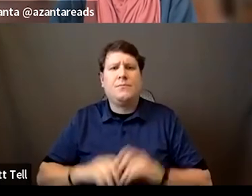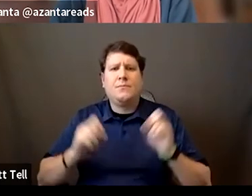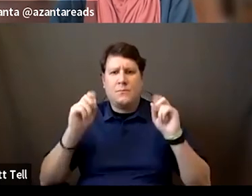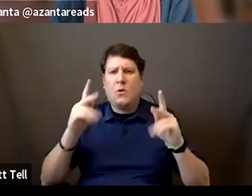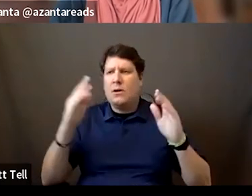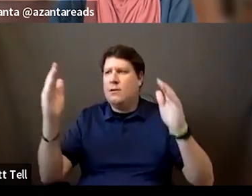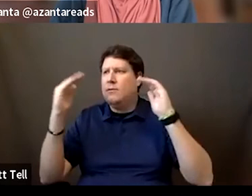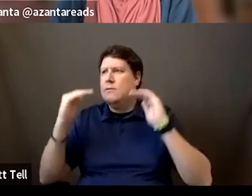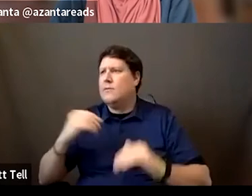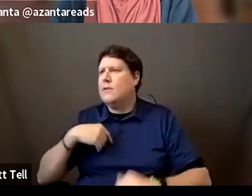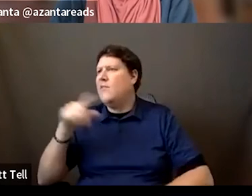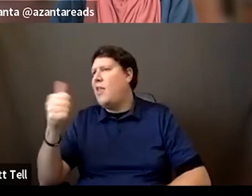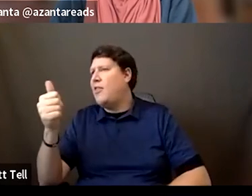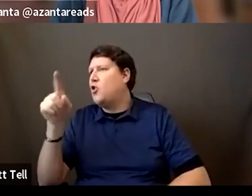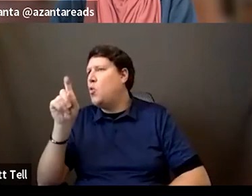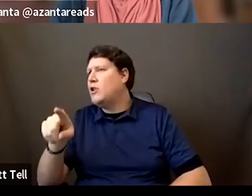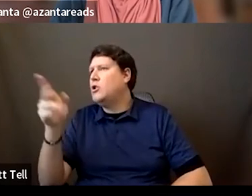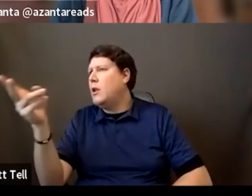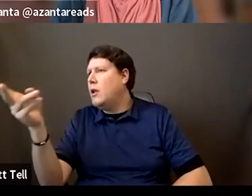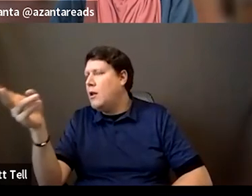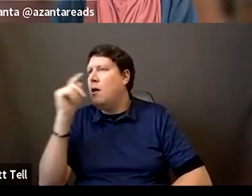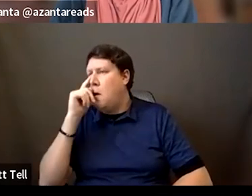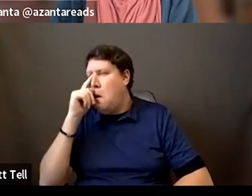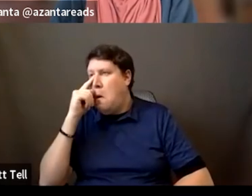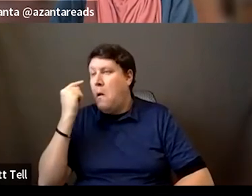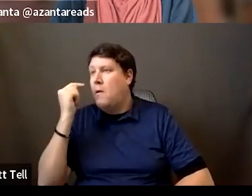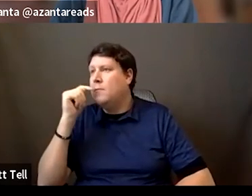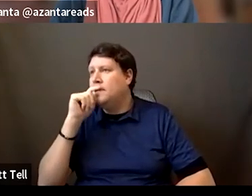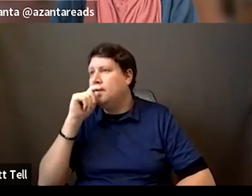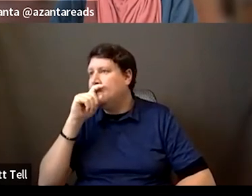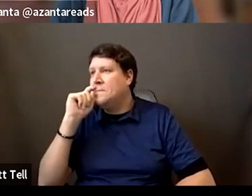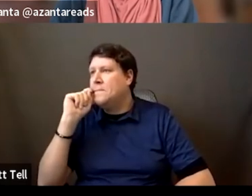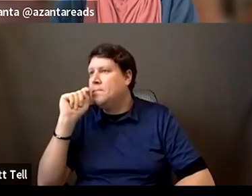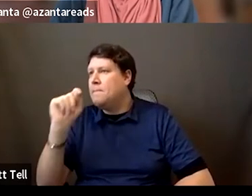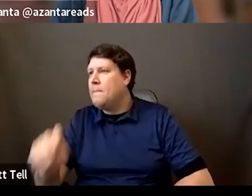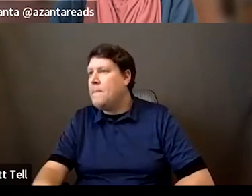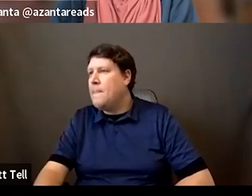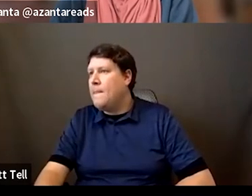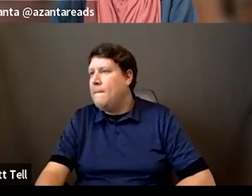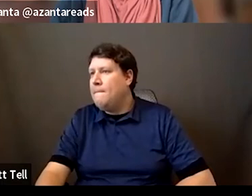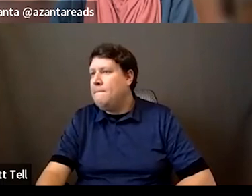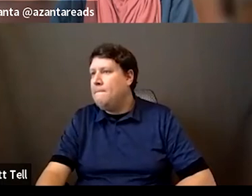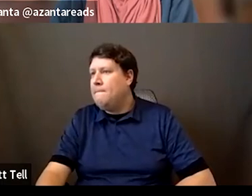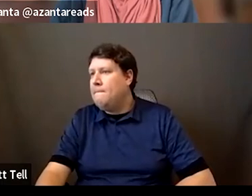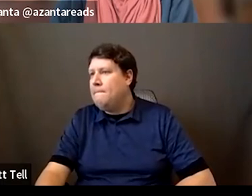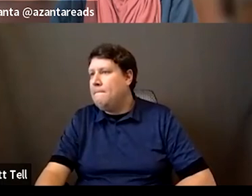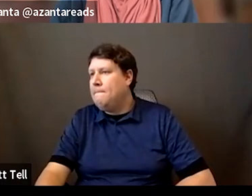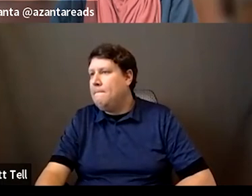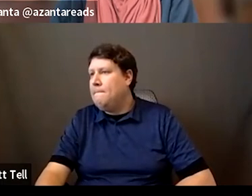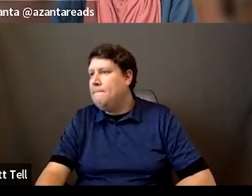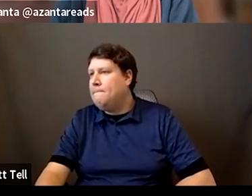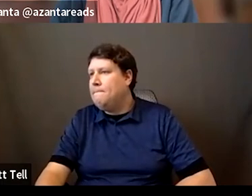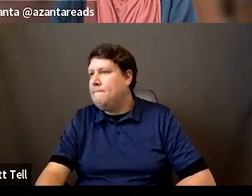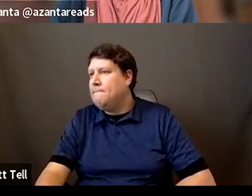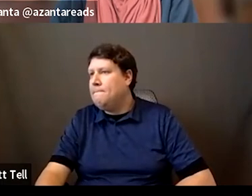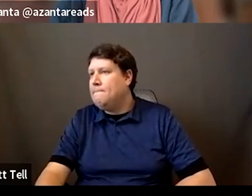Let me take another question from the audience. This is by Lindsay Yates. And this is interesting because